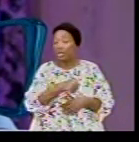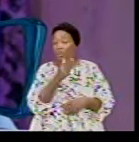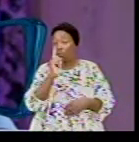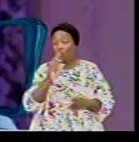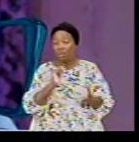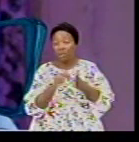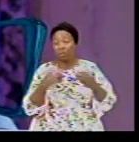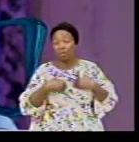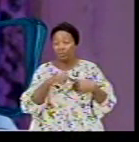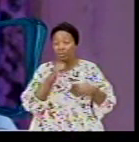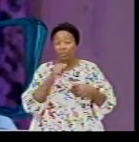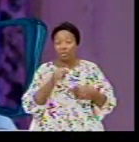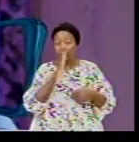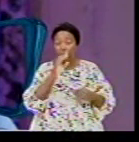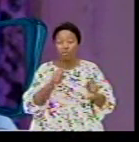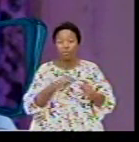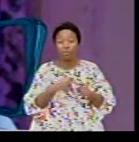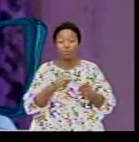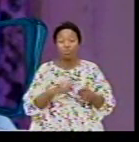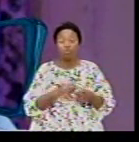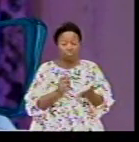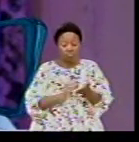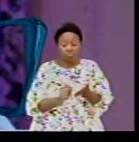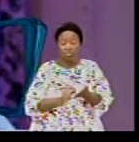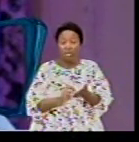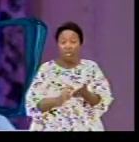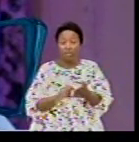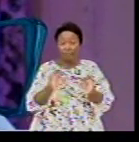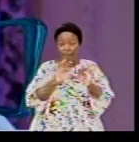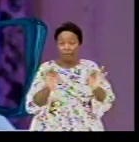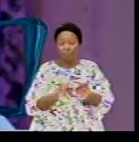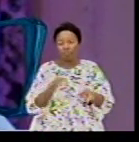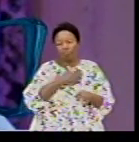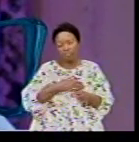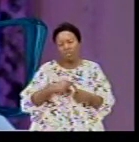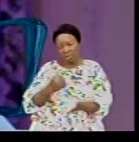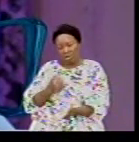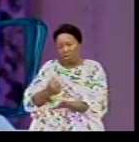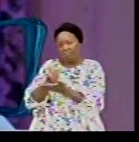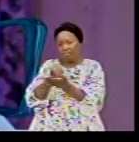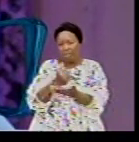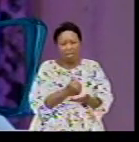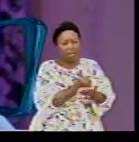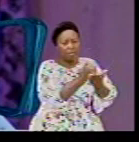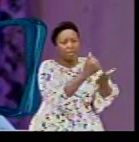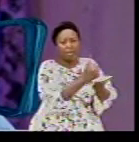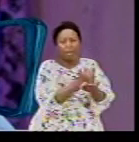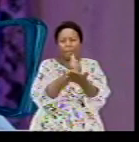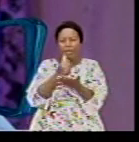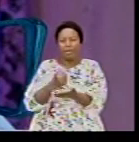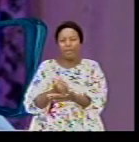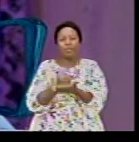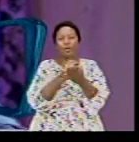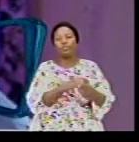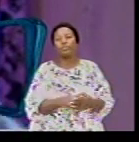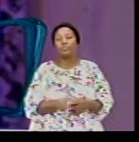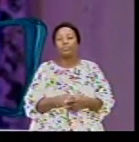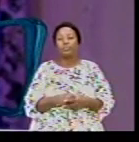been canceled, that has not been attended to. Nobody should be left unattended to.